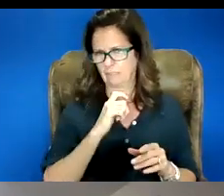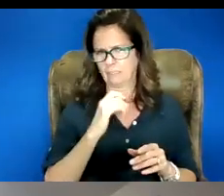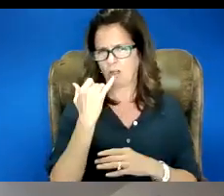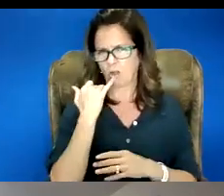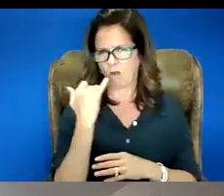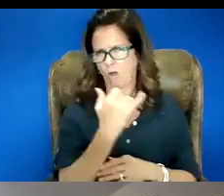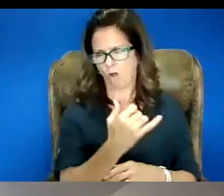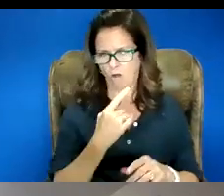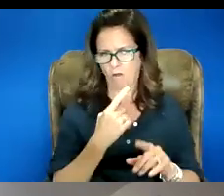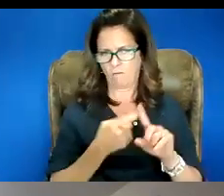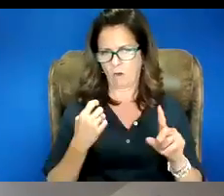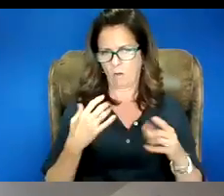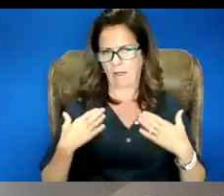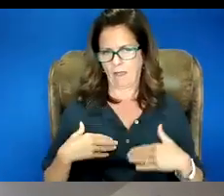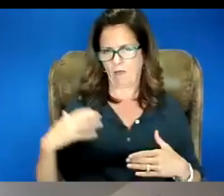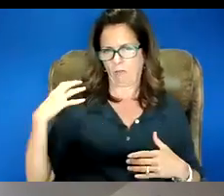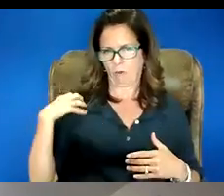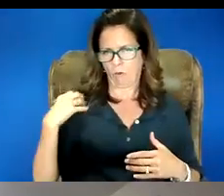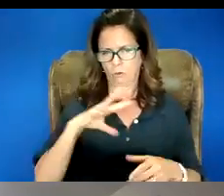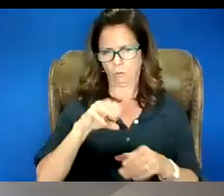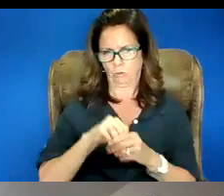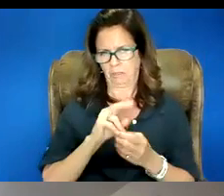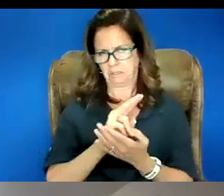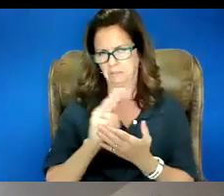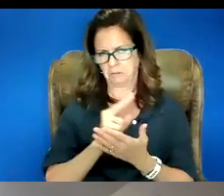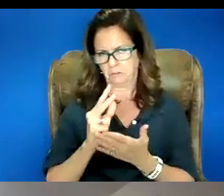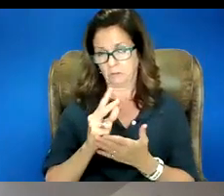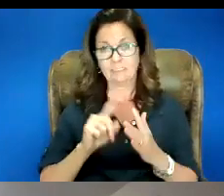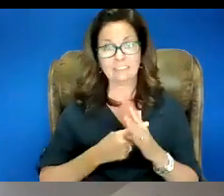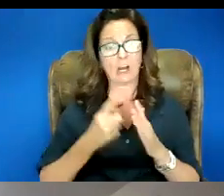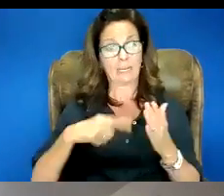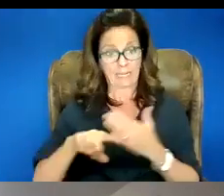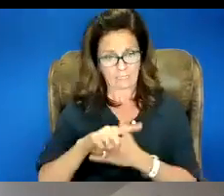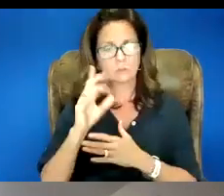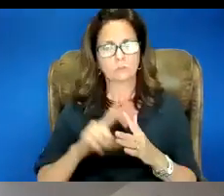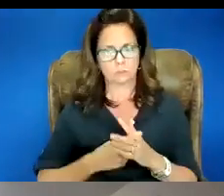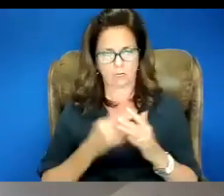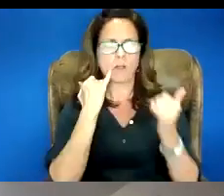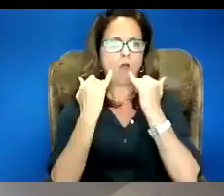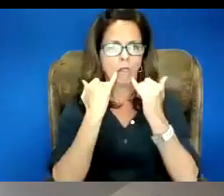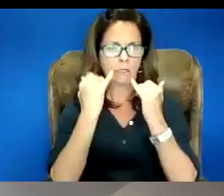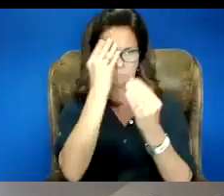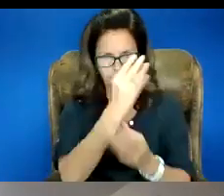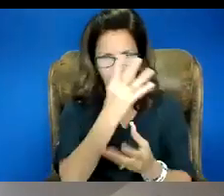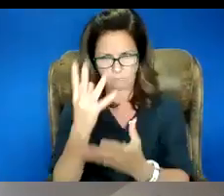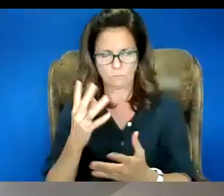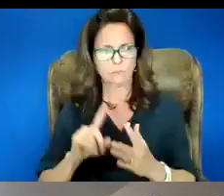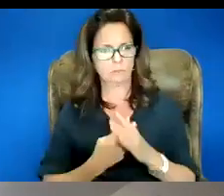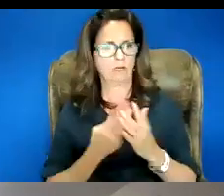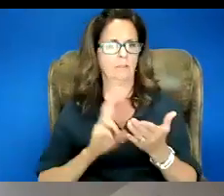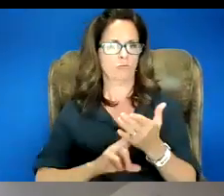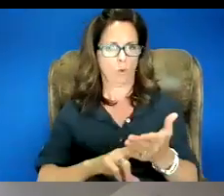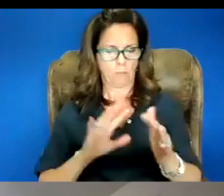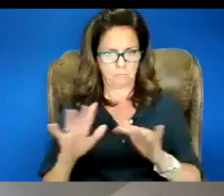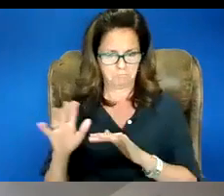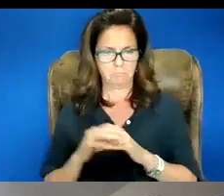coaches within the next few weeks. So starting next week, we're going to make those calls to do the enrollments, and that